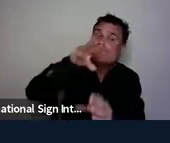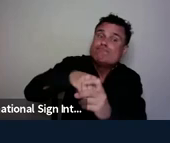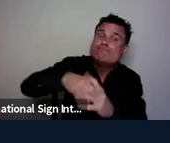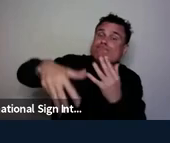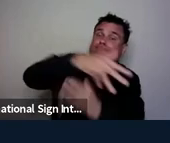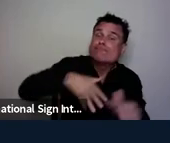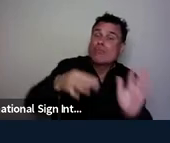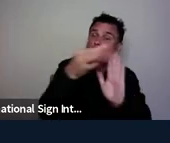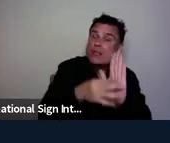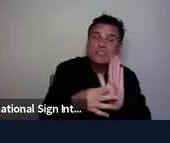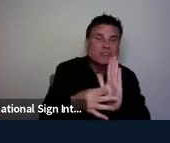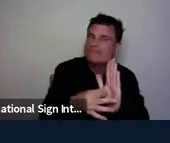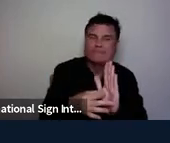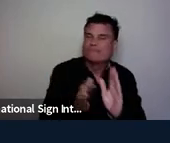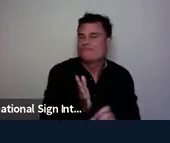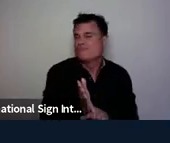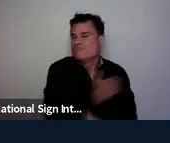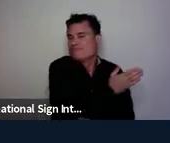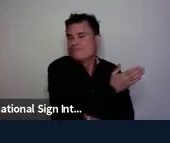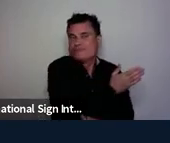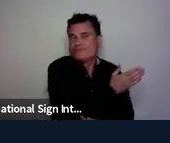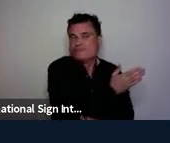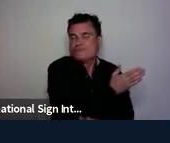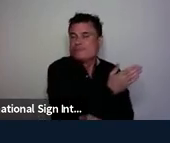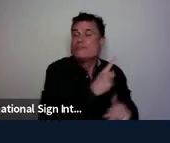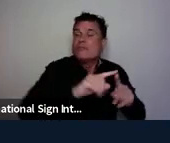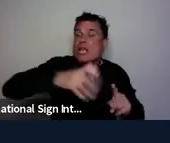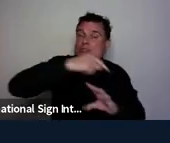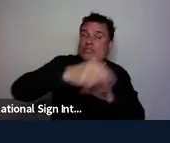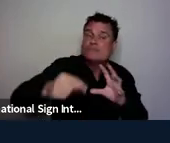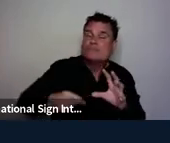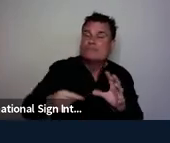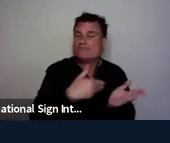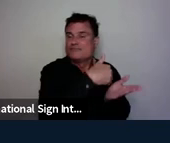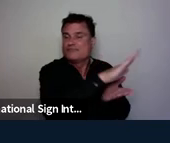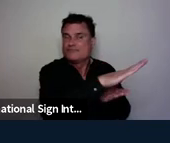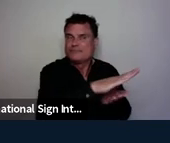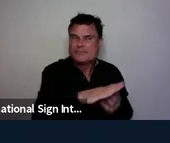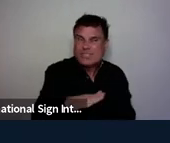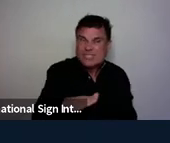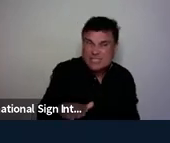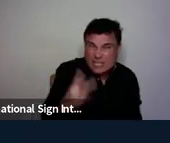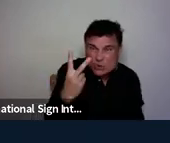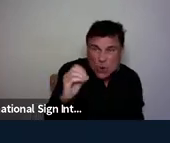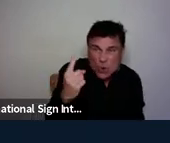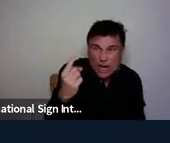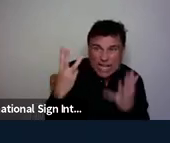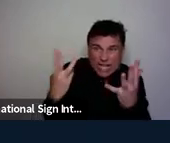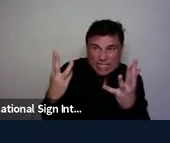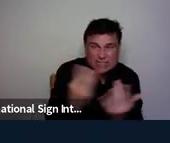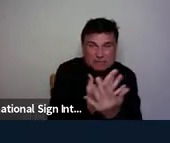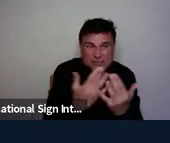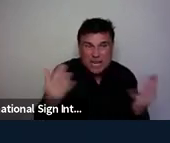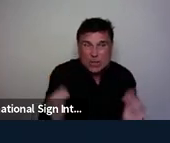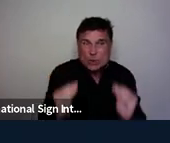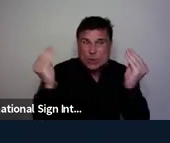country's representatives. So that was the case already in 2018. And as we saw with the global pandemic, we